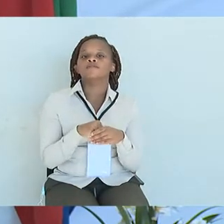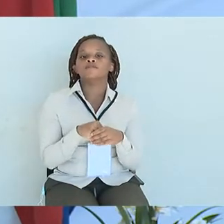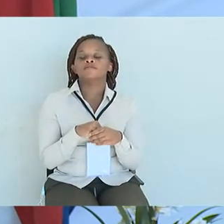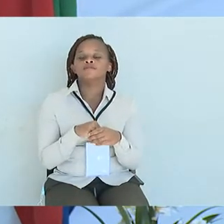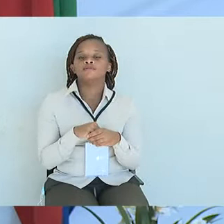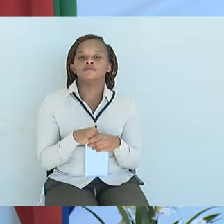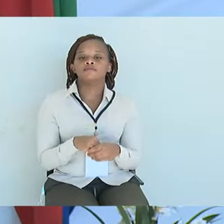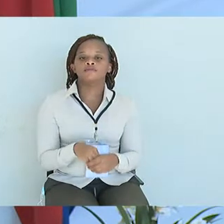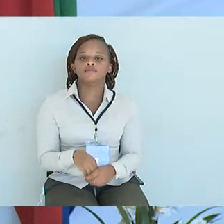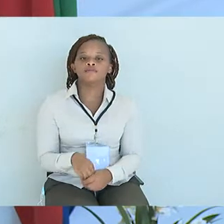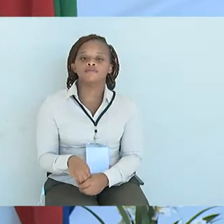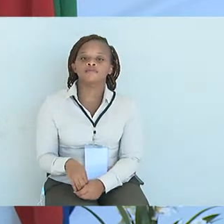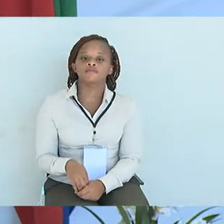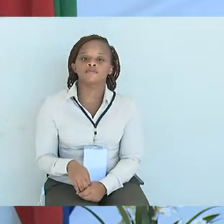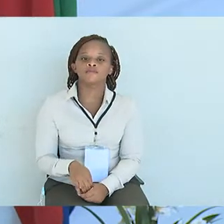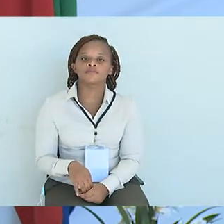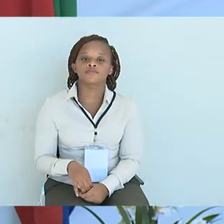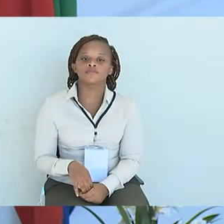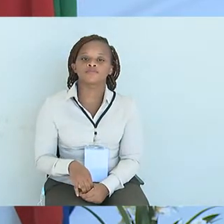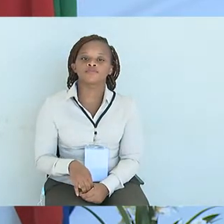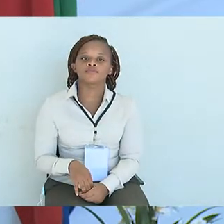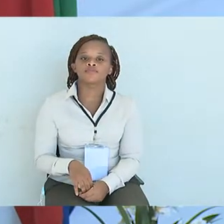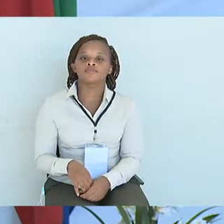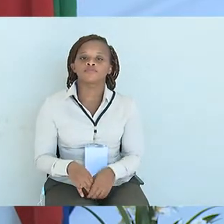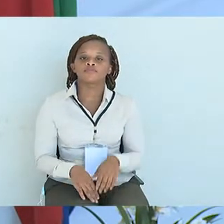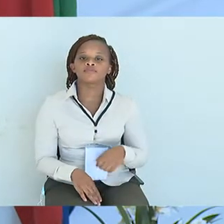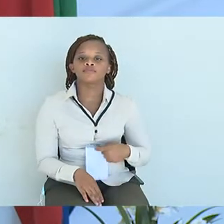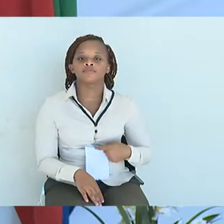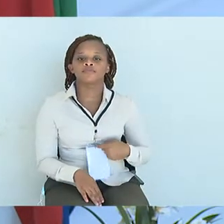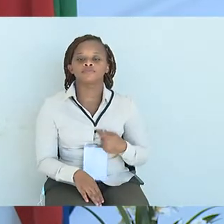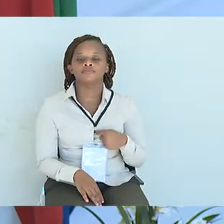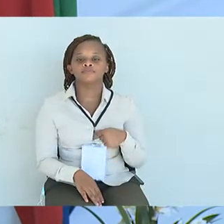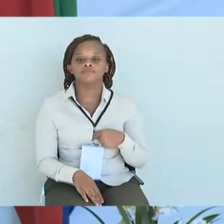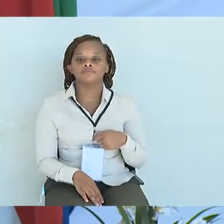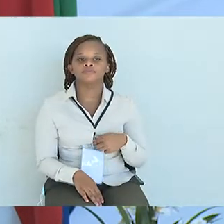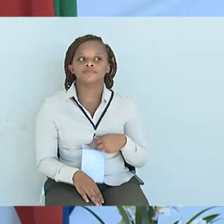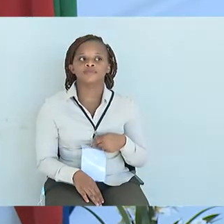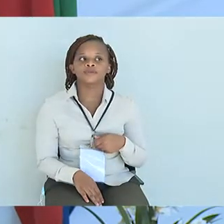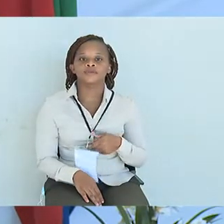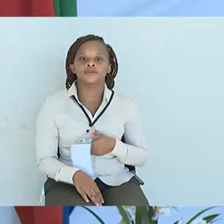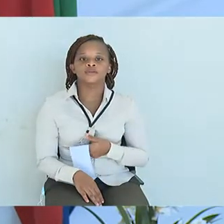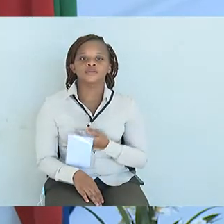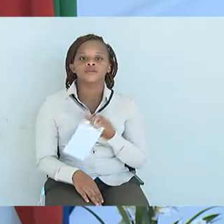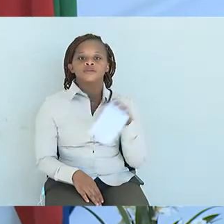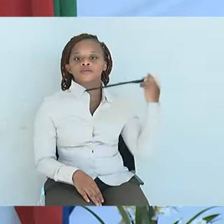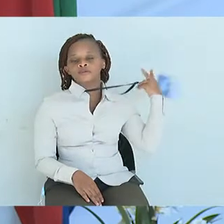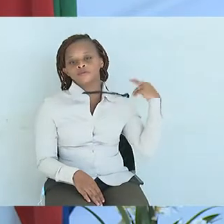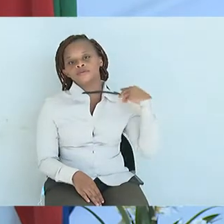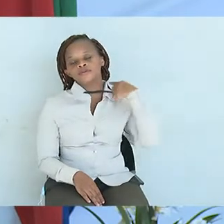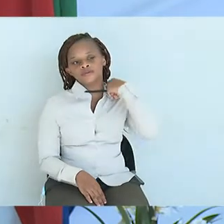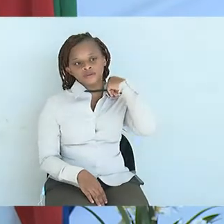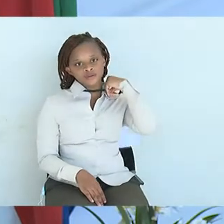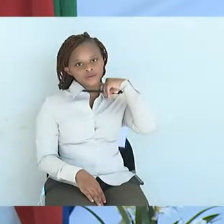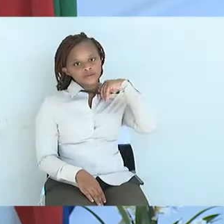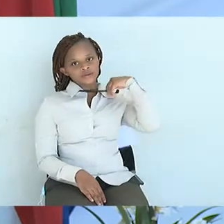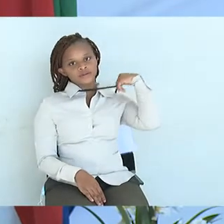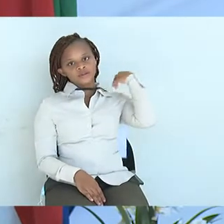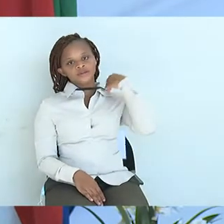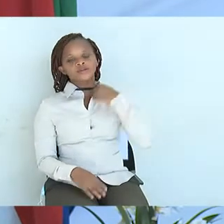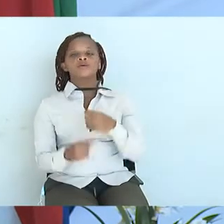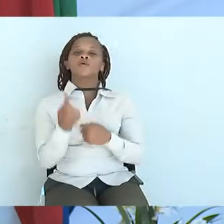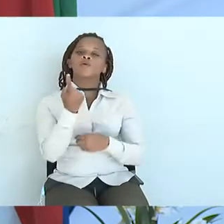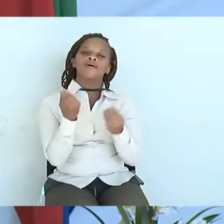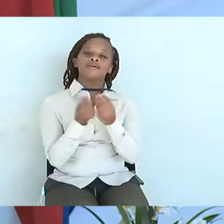principles. Those are design principles of this development. One of the principles is that this is a